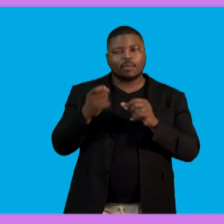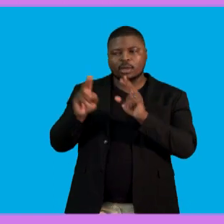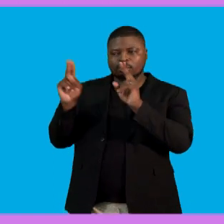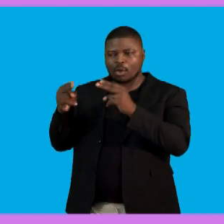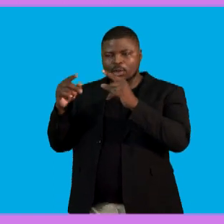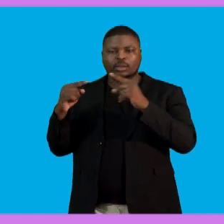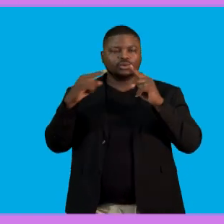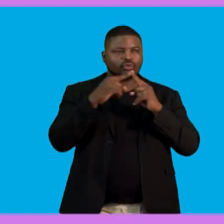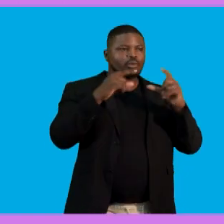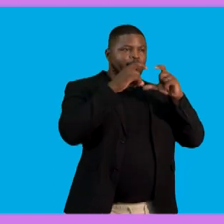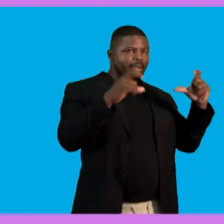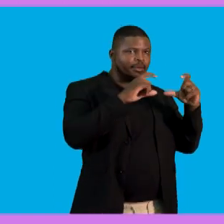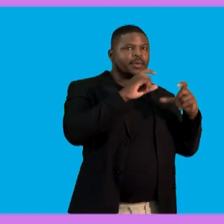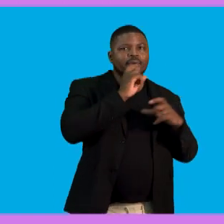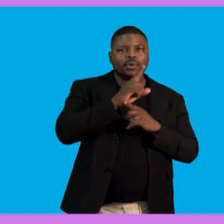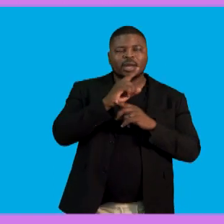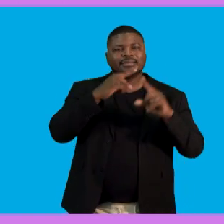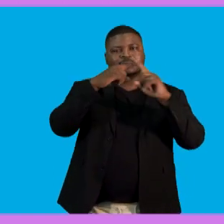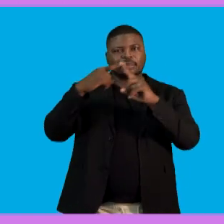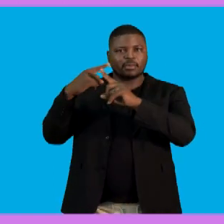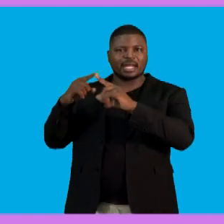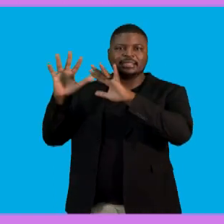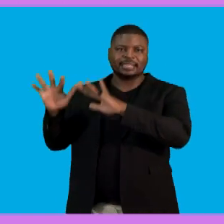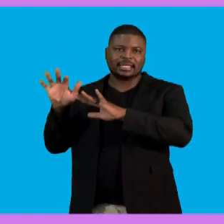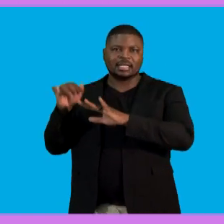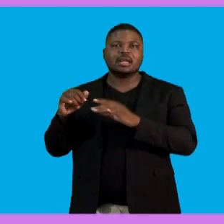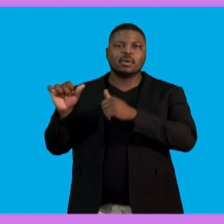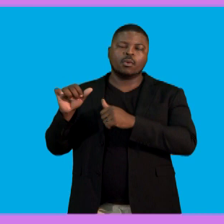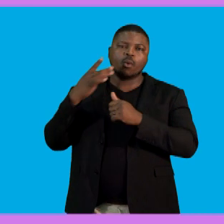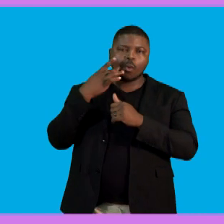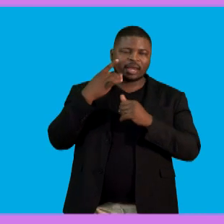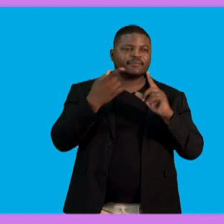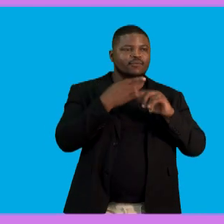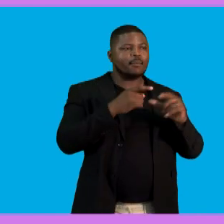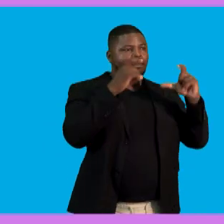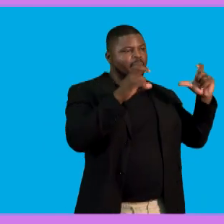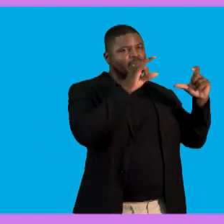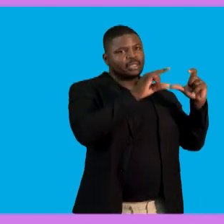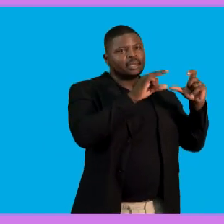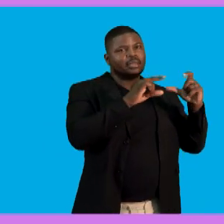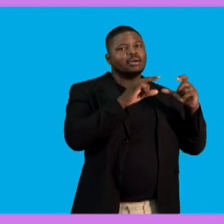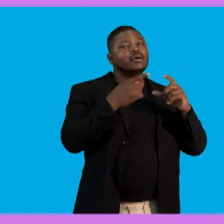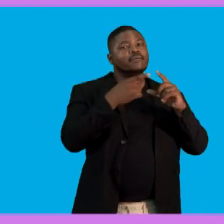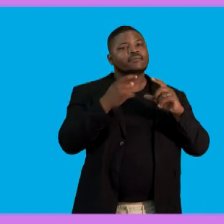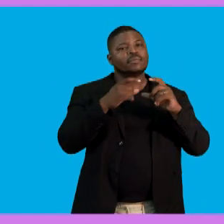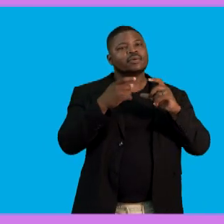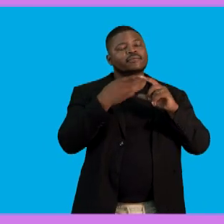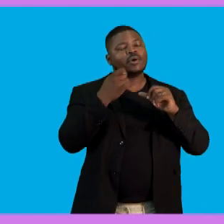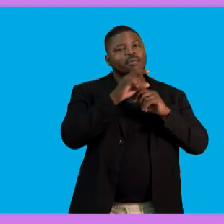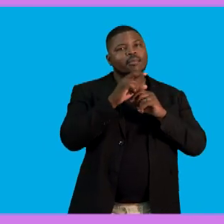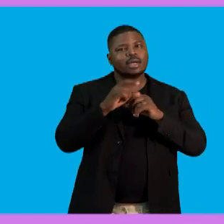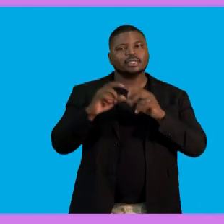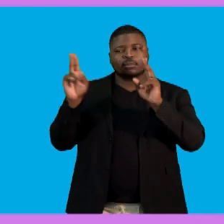from a small unit to a big unit, you divide by the conversion factor. An example is convert 5 liters